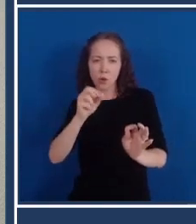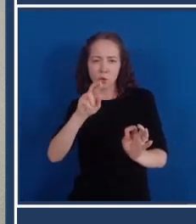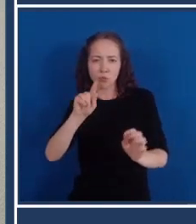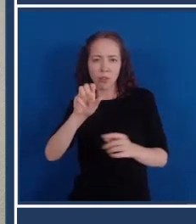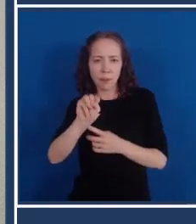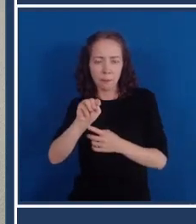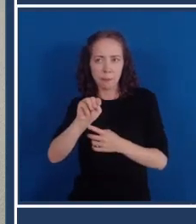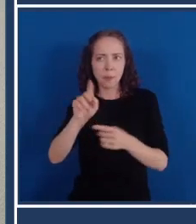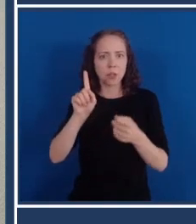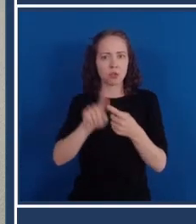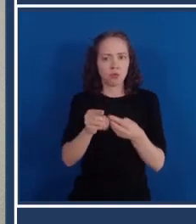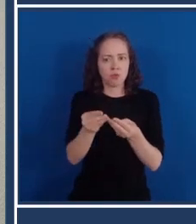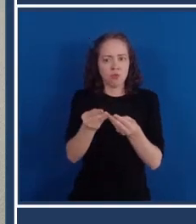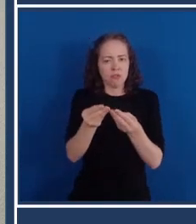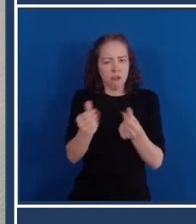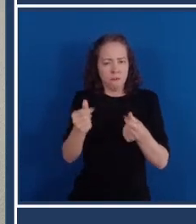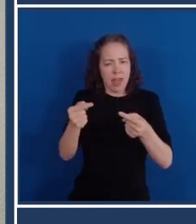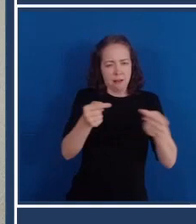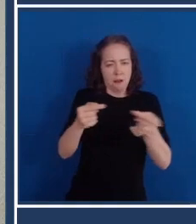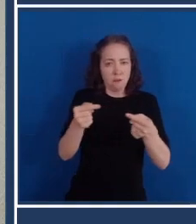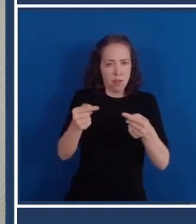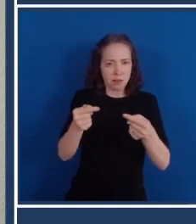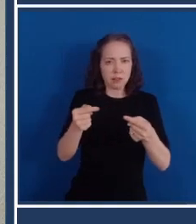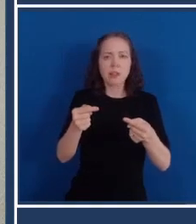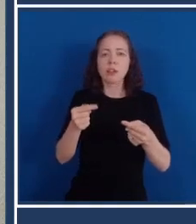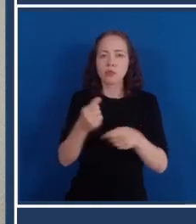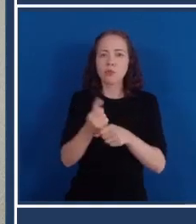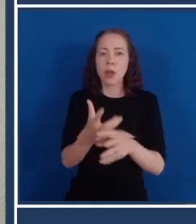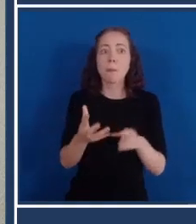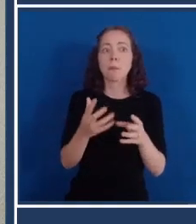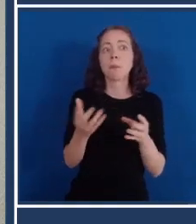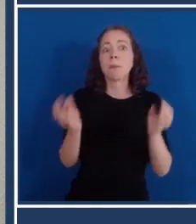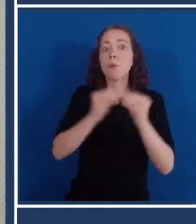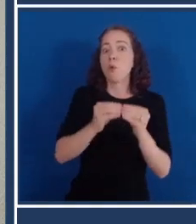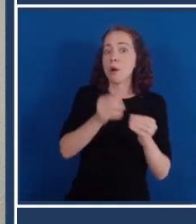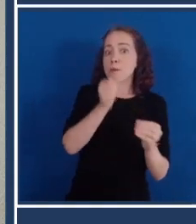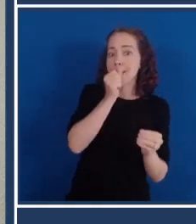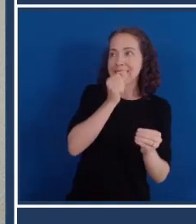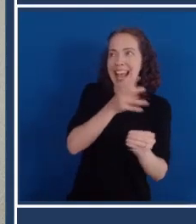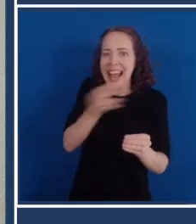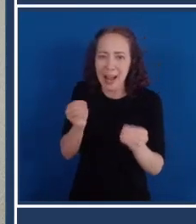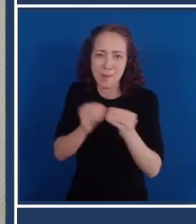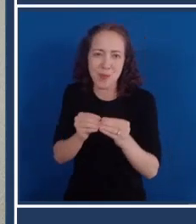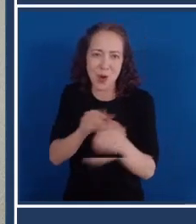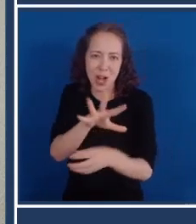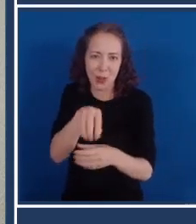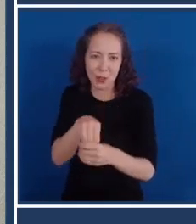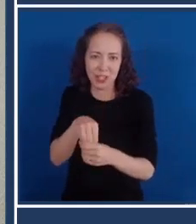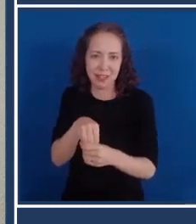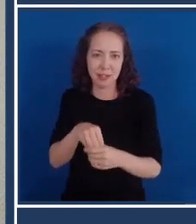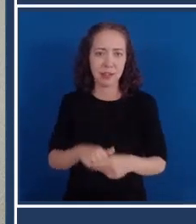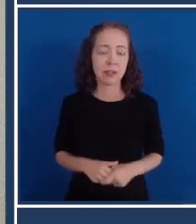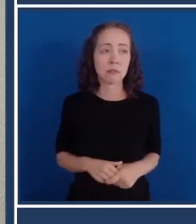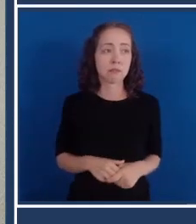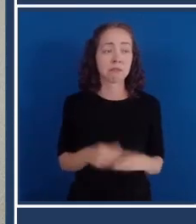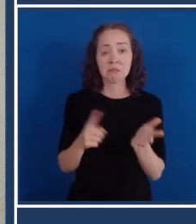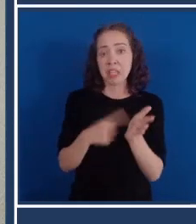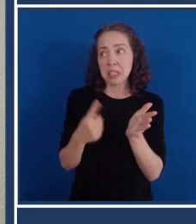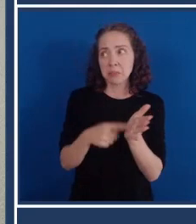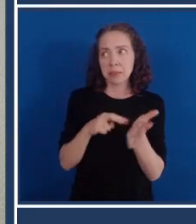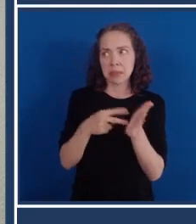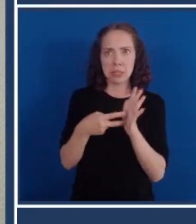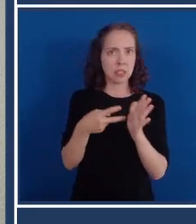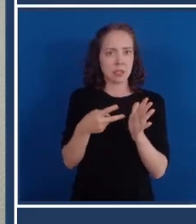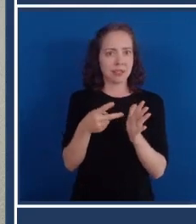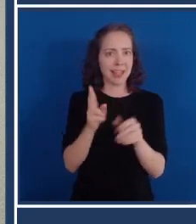more inclusion? And then sometimes it's just about a different user experience. So we needed to recognise